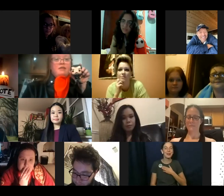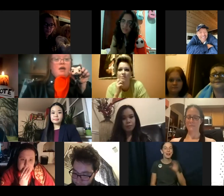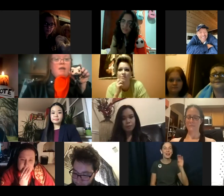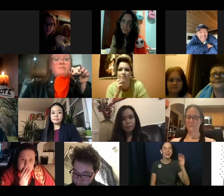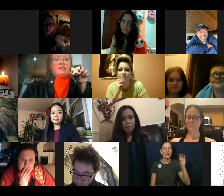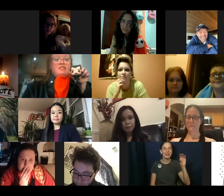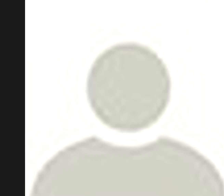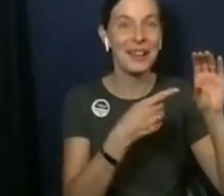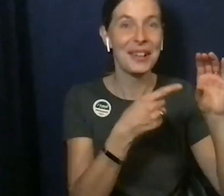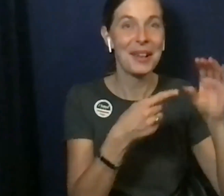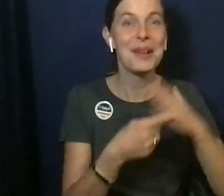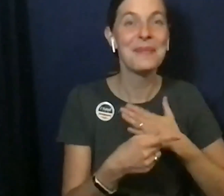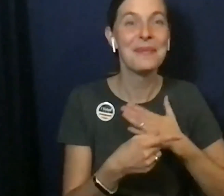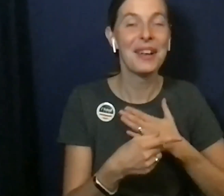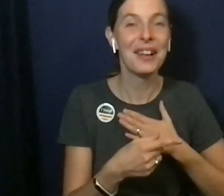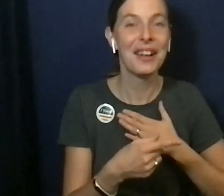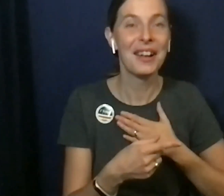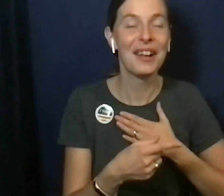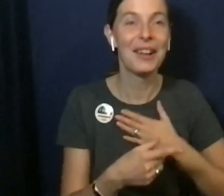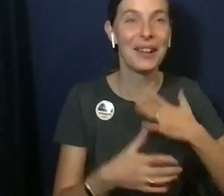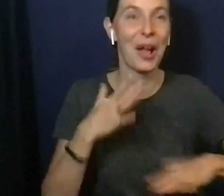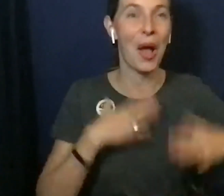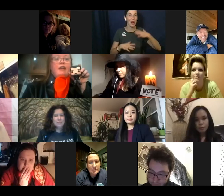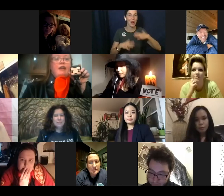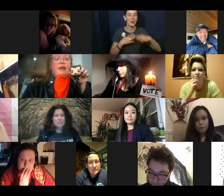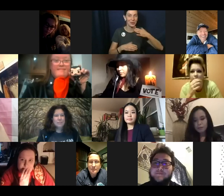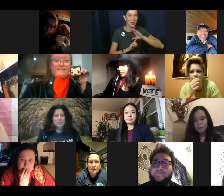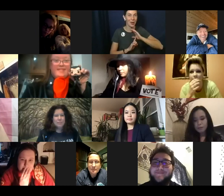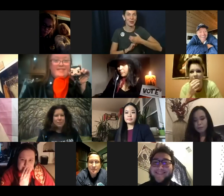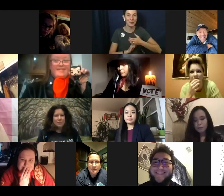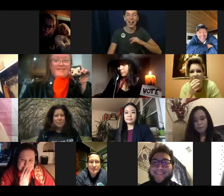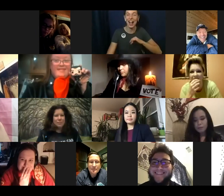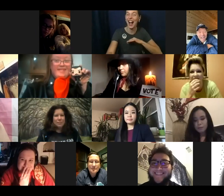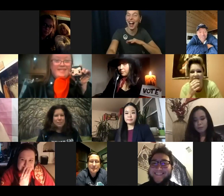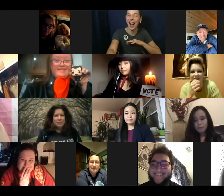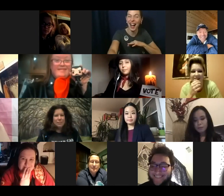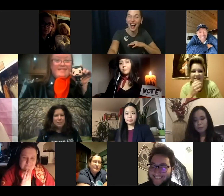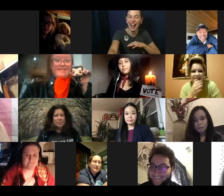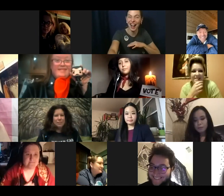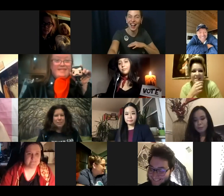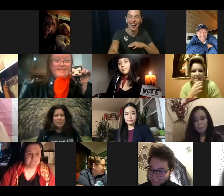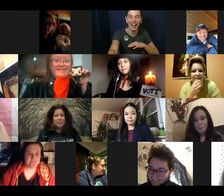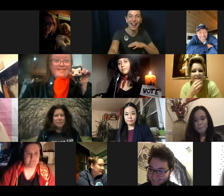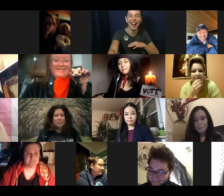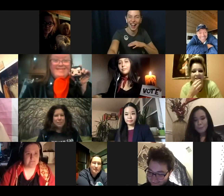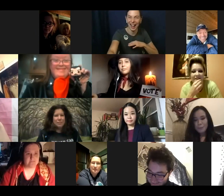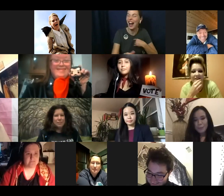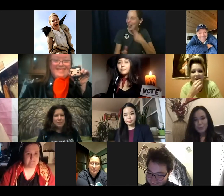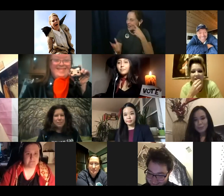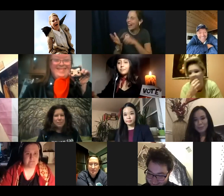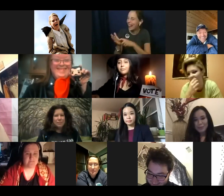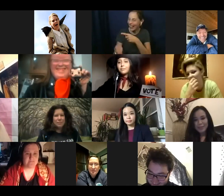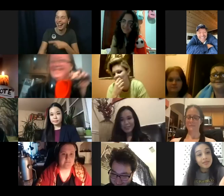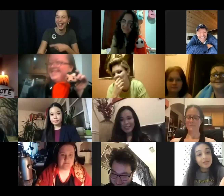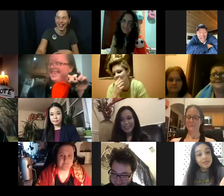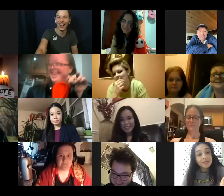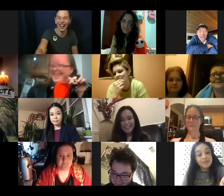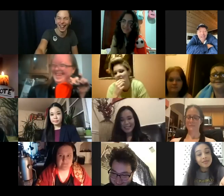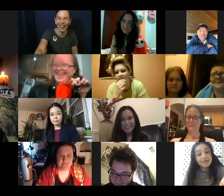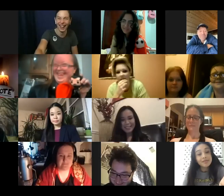update. The app is no longer accepting submissions due to the countdown clock, but you can still upload your items to